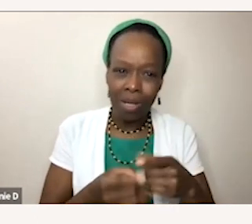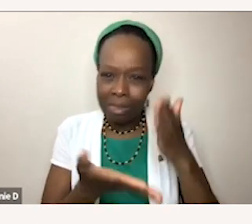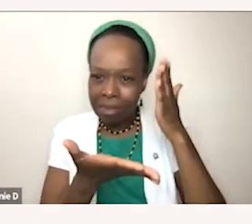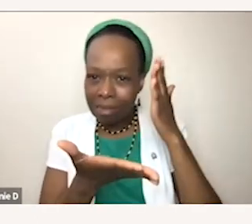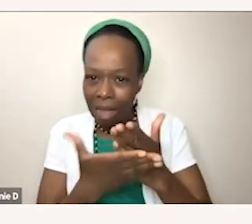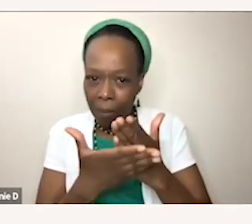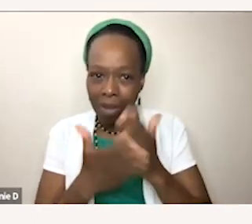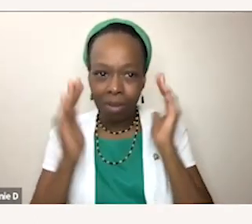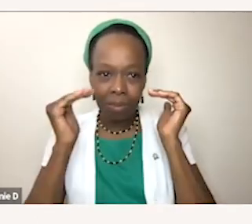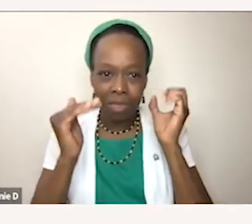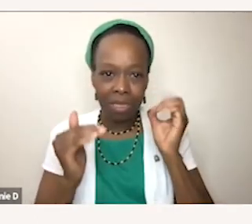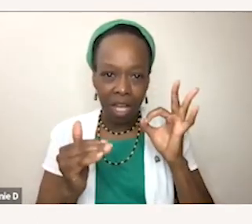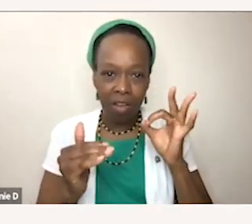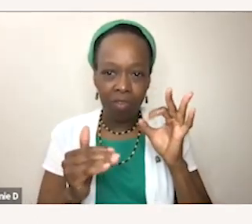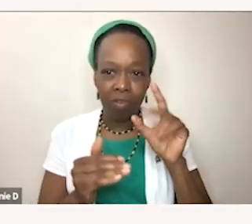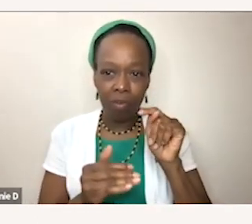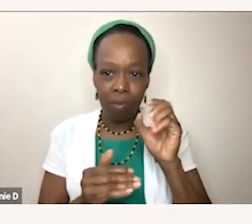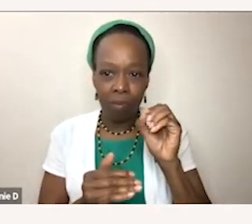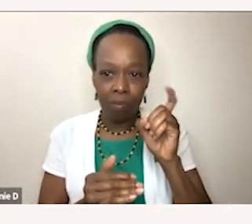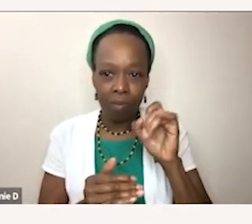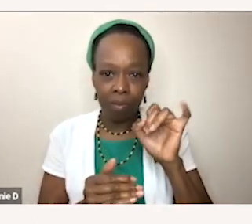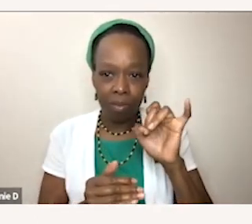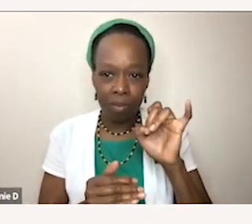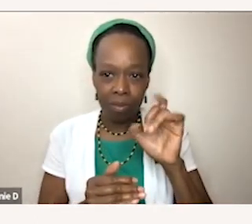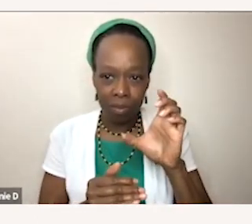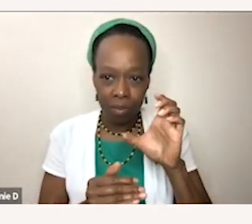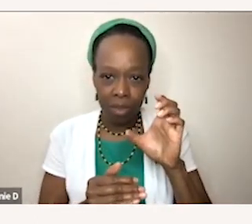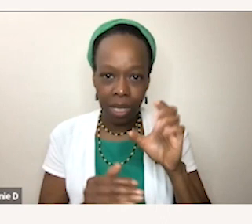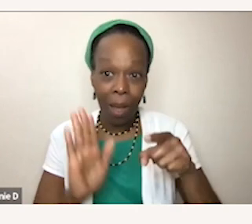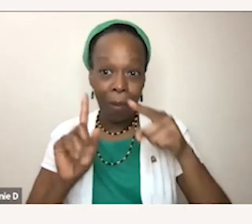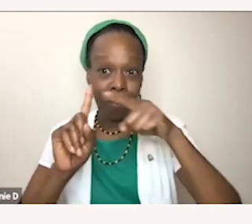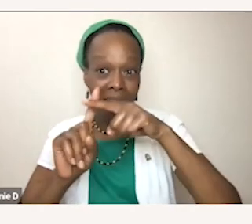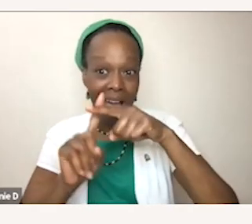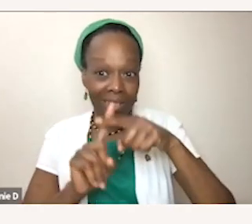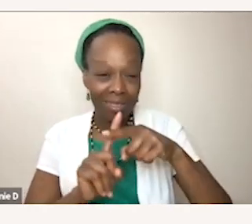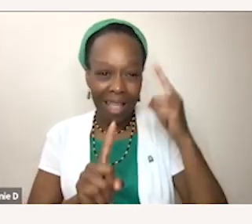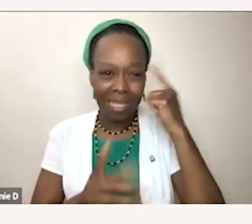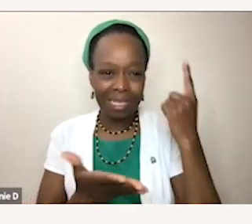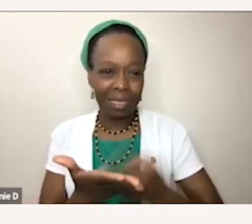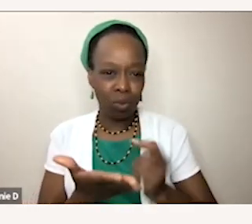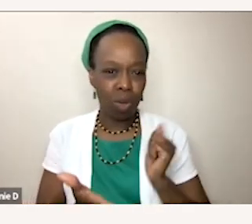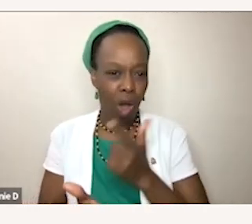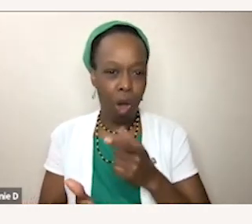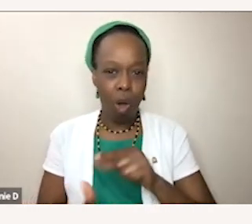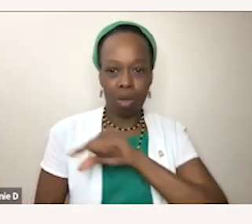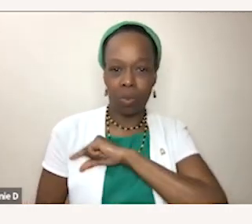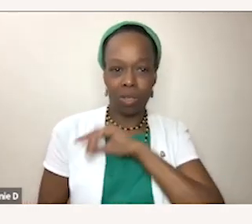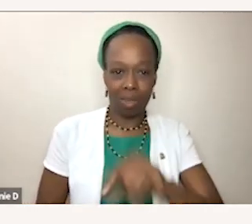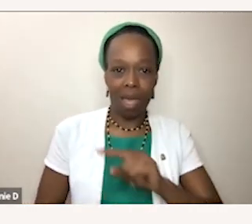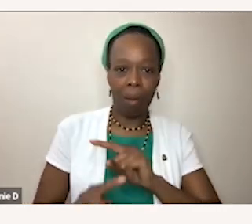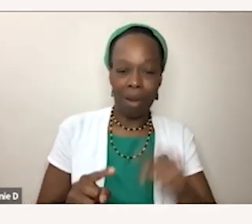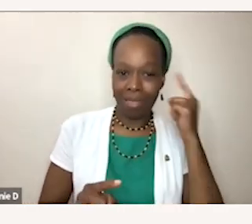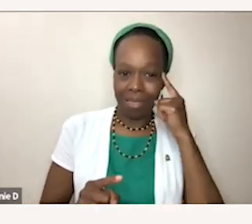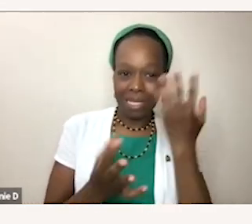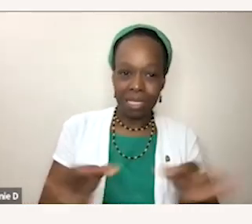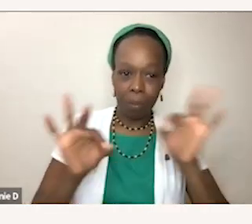positivity. And I think at times we can all obviously be guilty of this, but I think the important thing to remember here is students